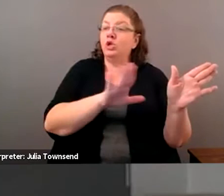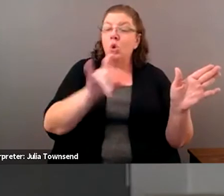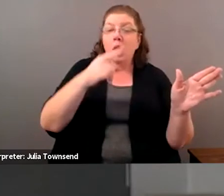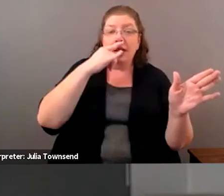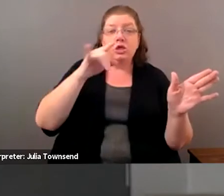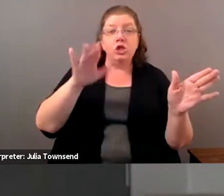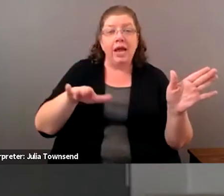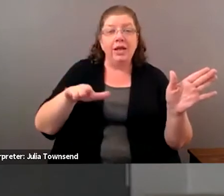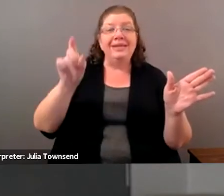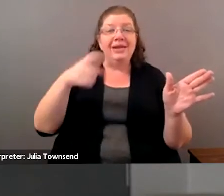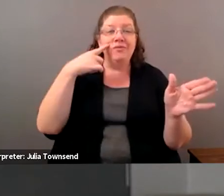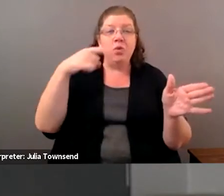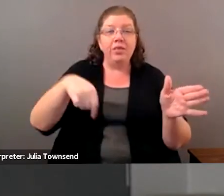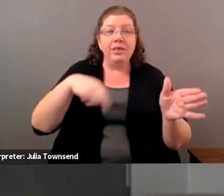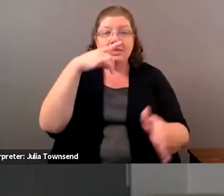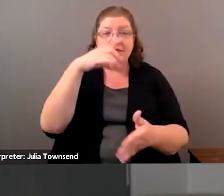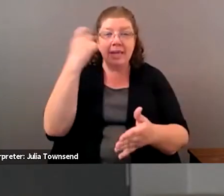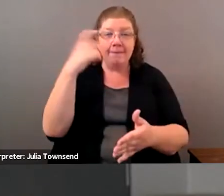Thank you.